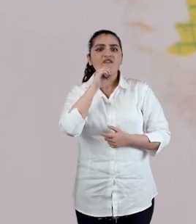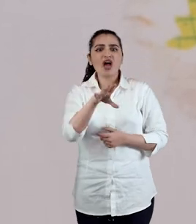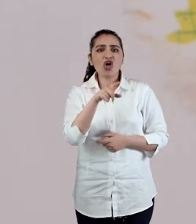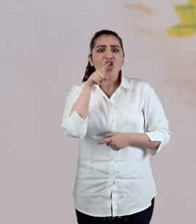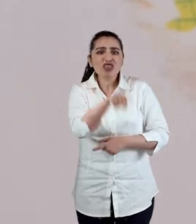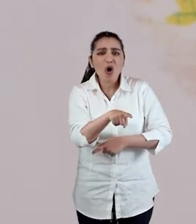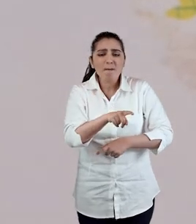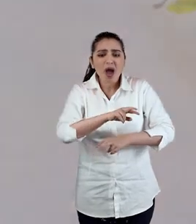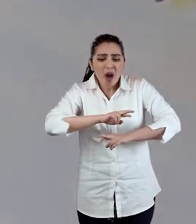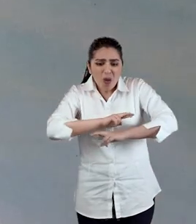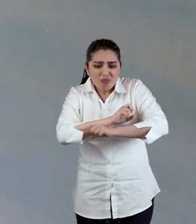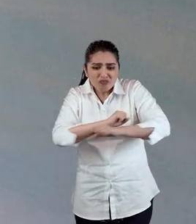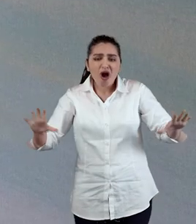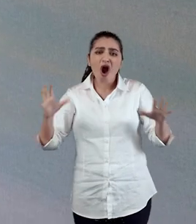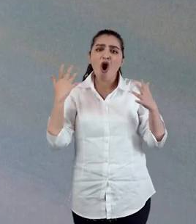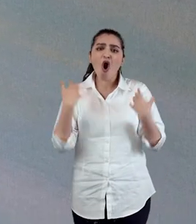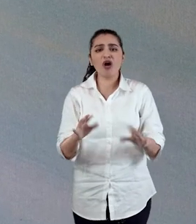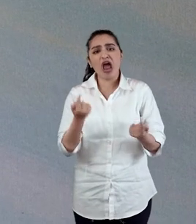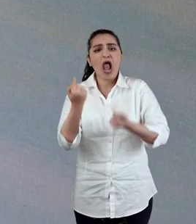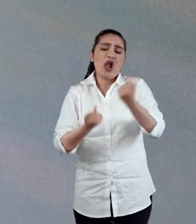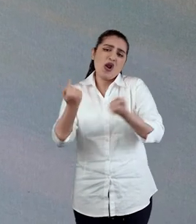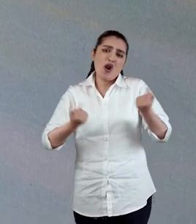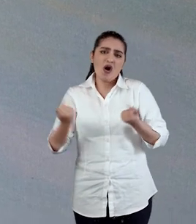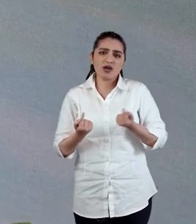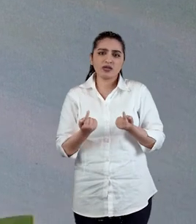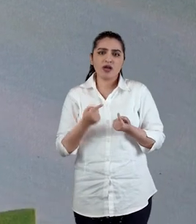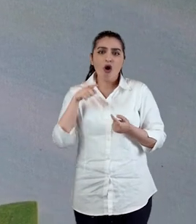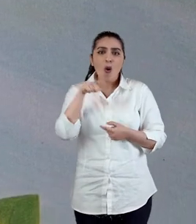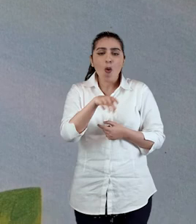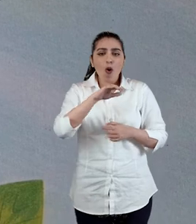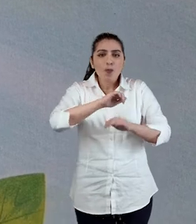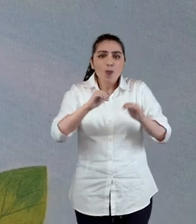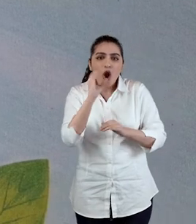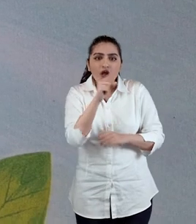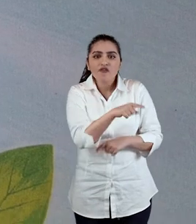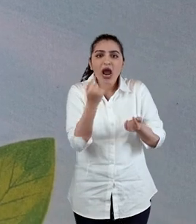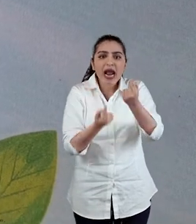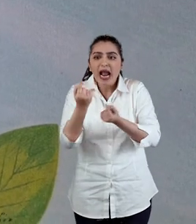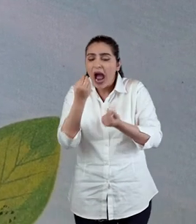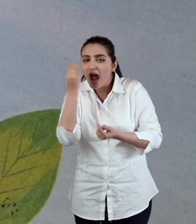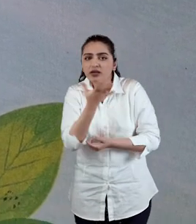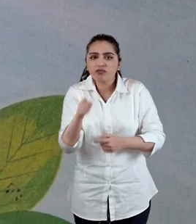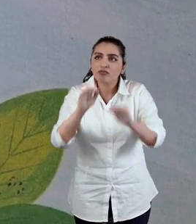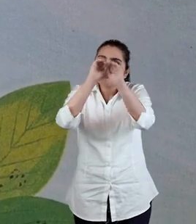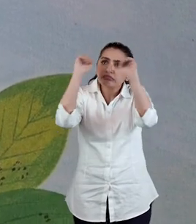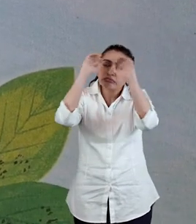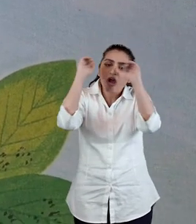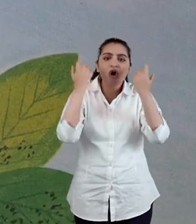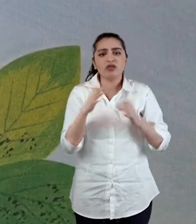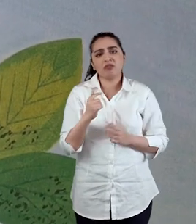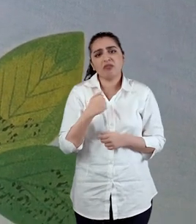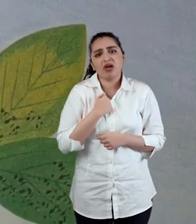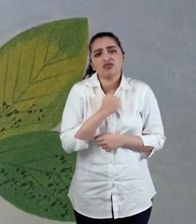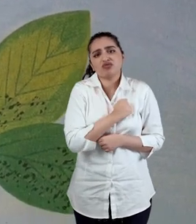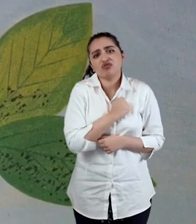your pardon. First, my hose gets a hole, said Hedgehog, distressed. And now look what